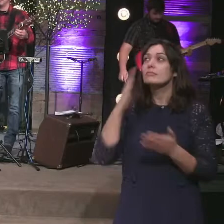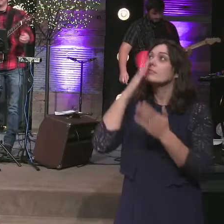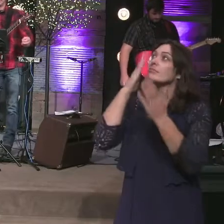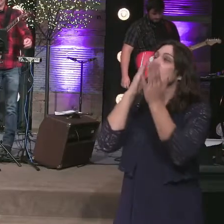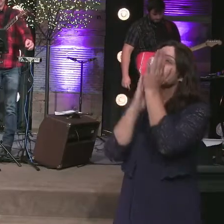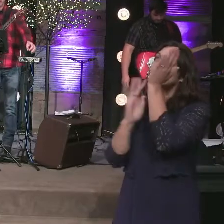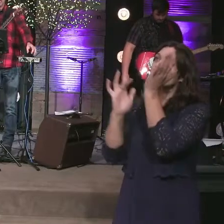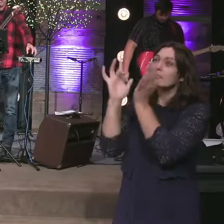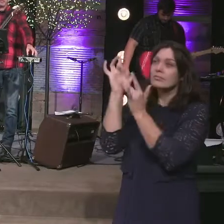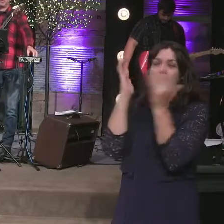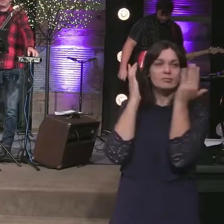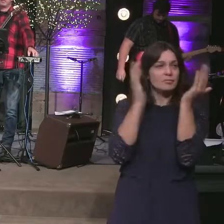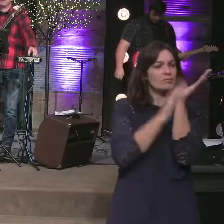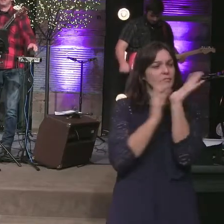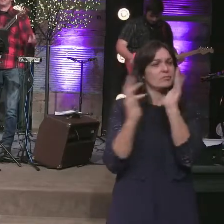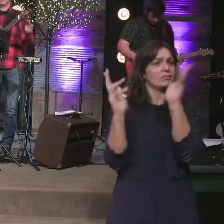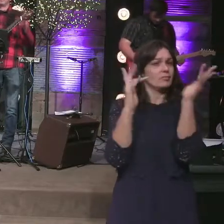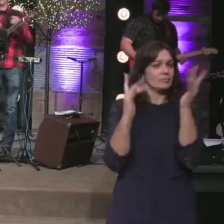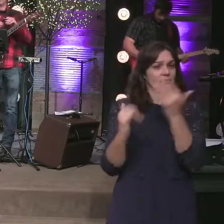him praise this morning.